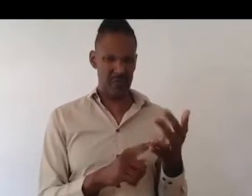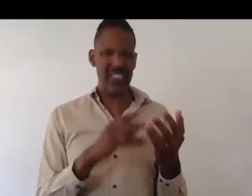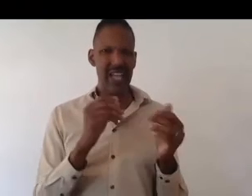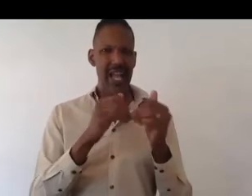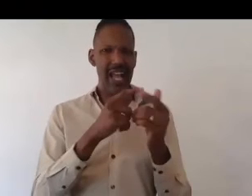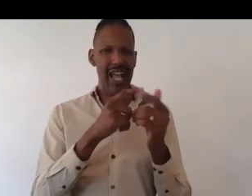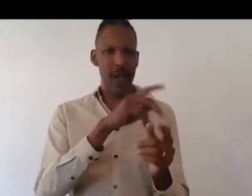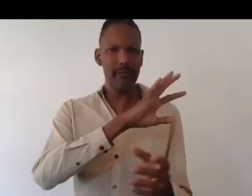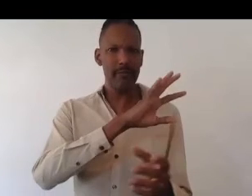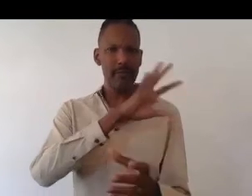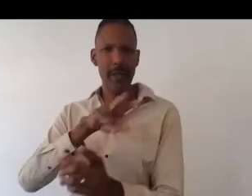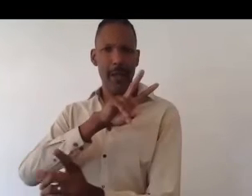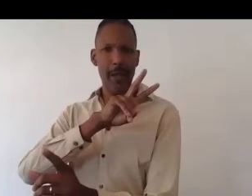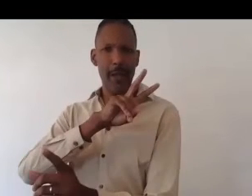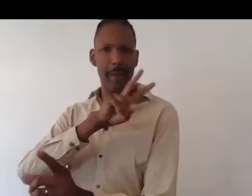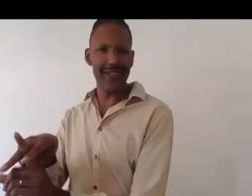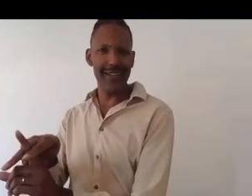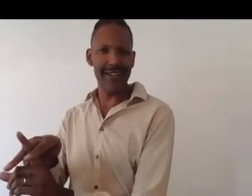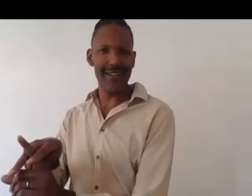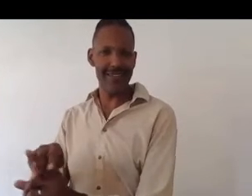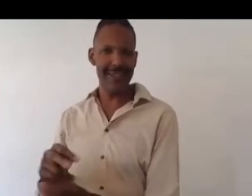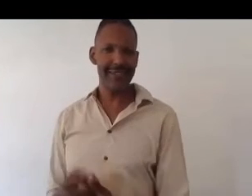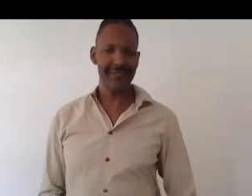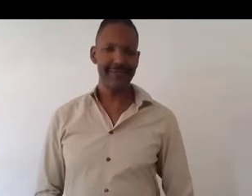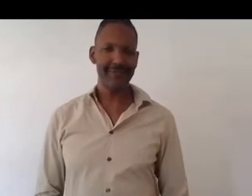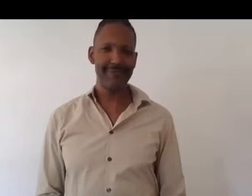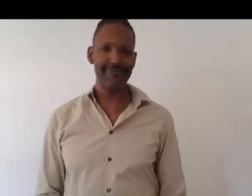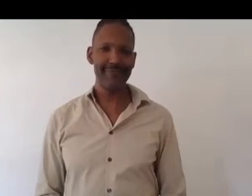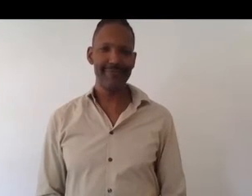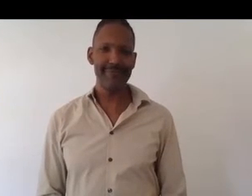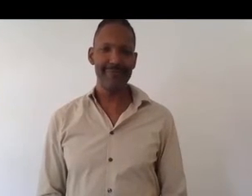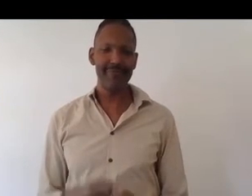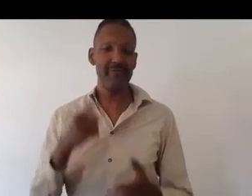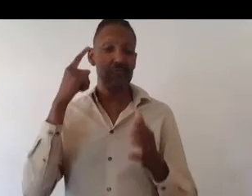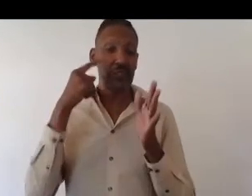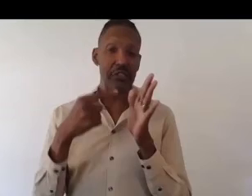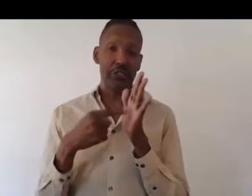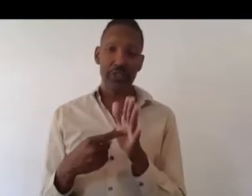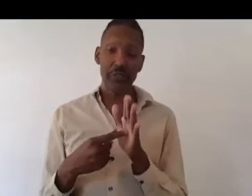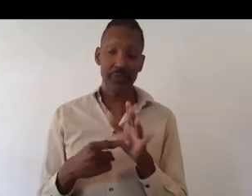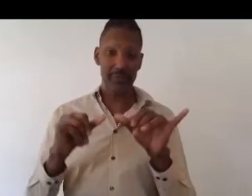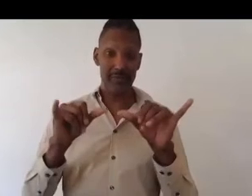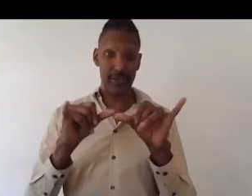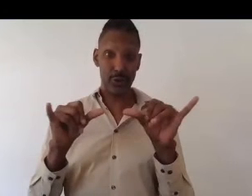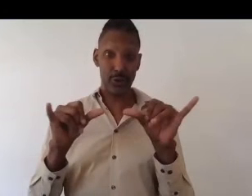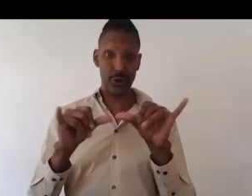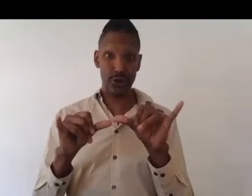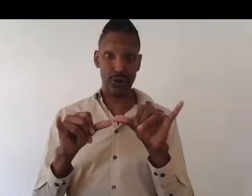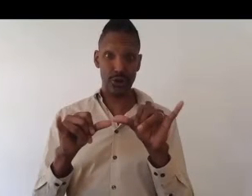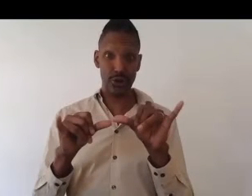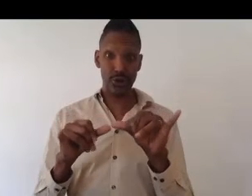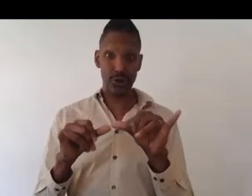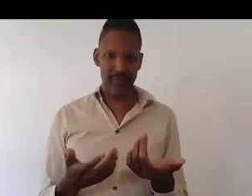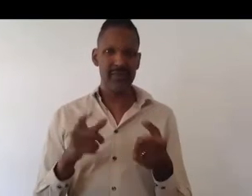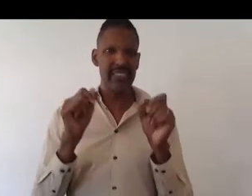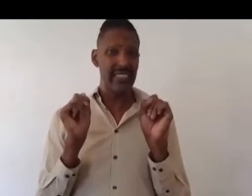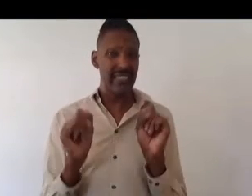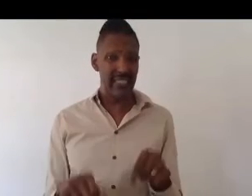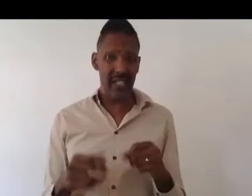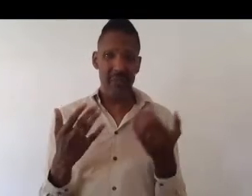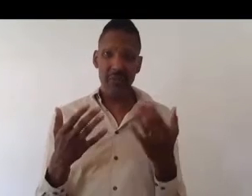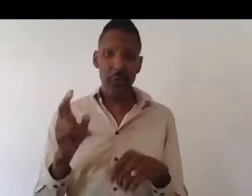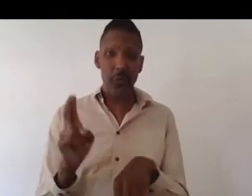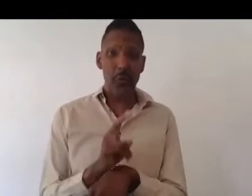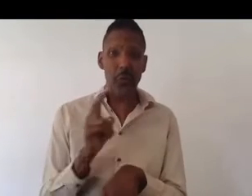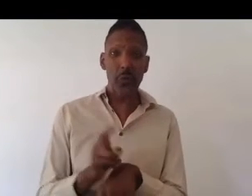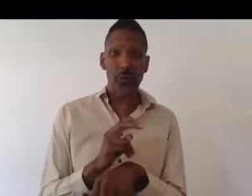science, math, and STEM. In this case, we can use what we know about measurement, maybe. We're beginning to learn about proper measurement in